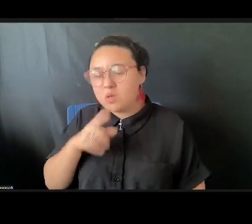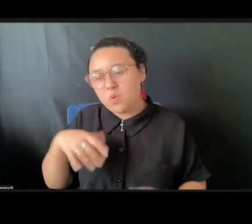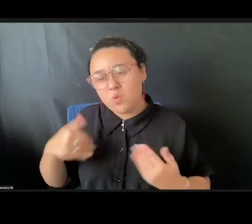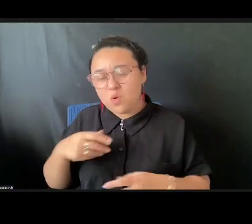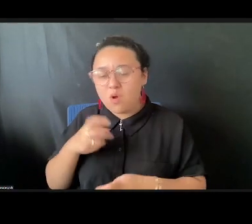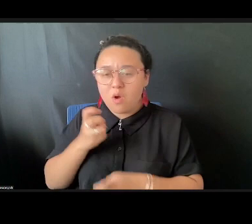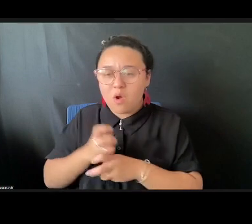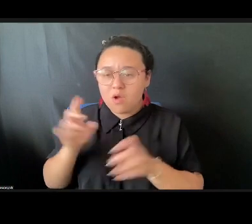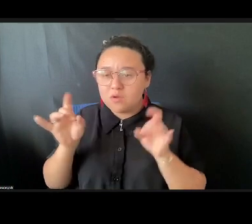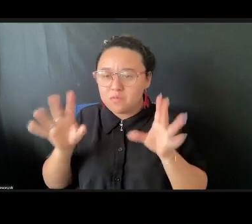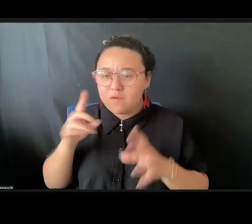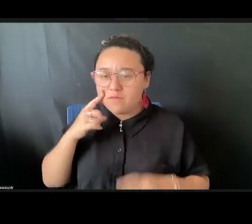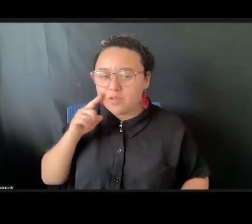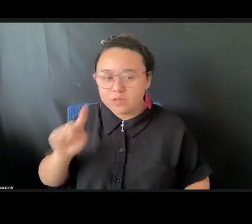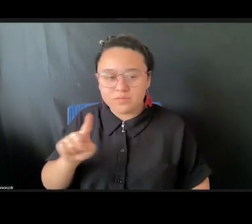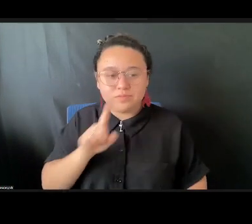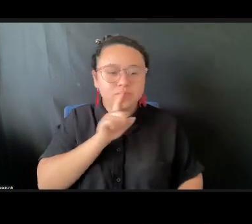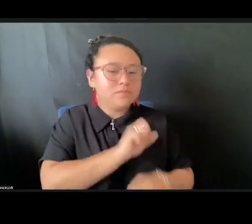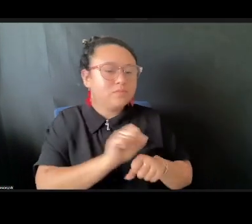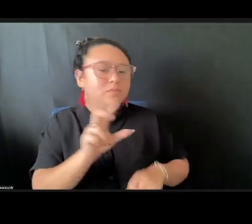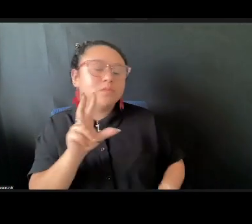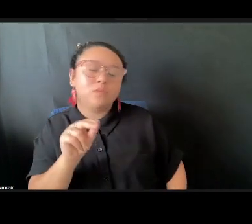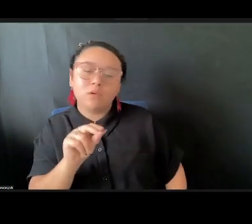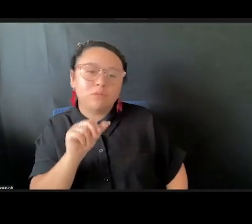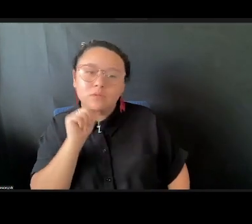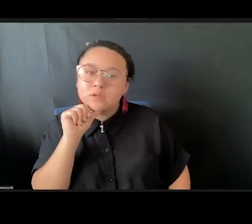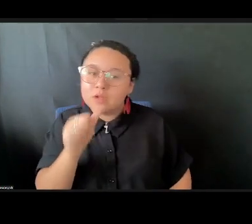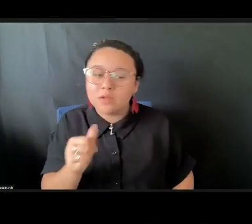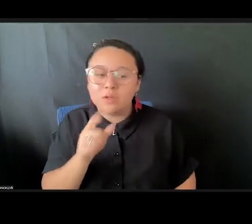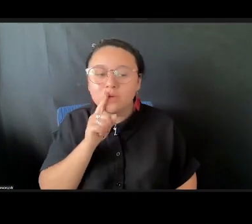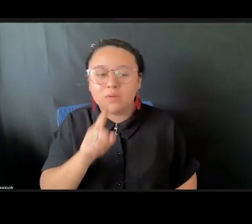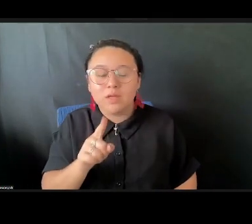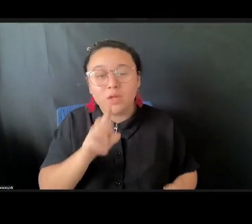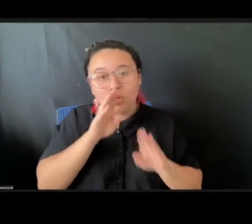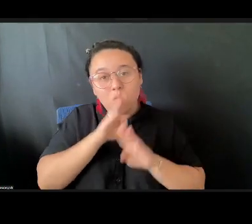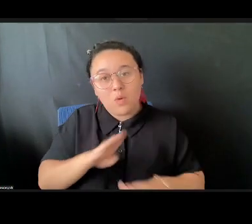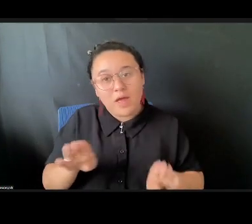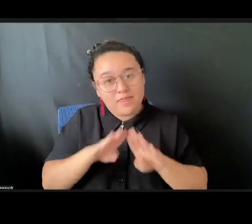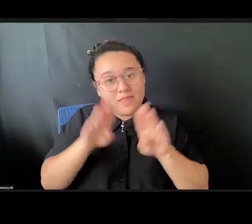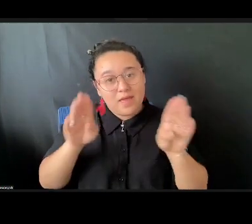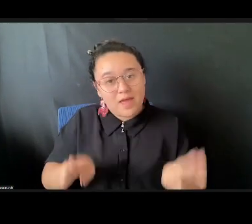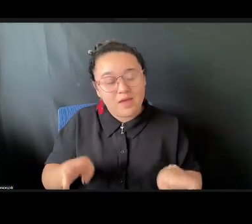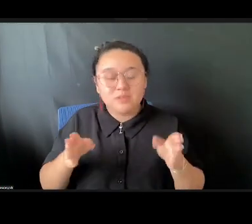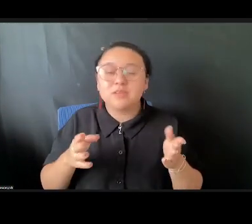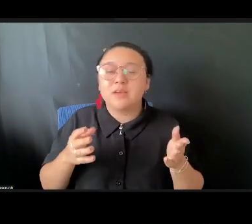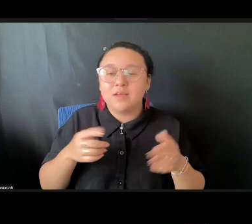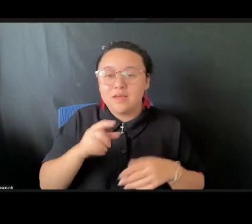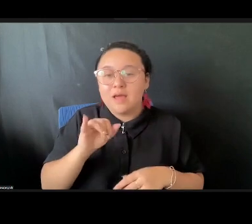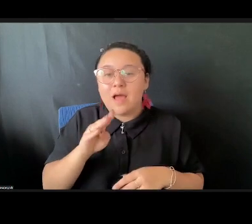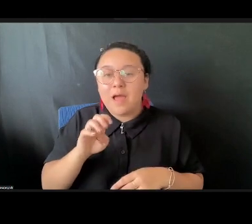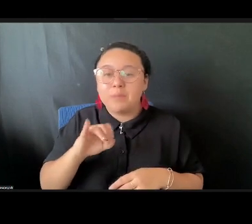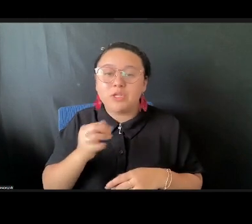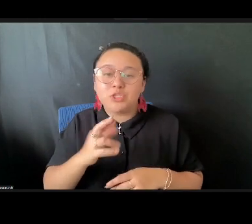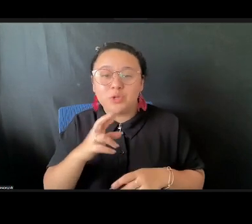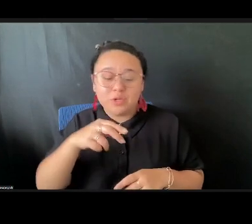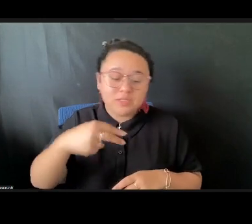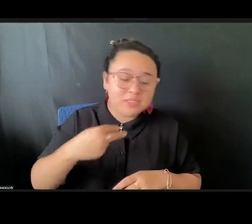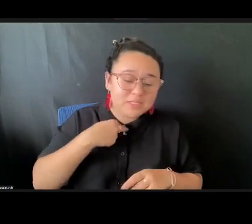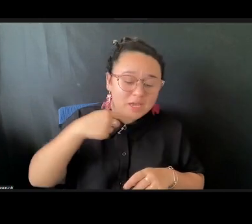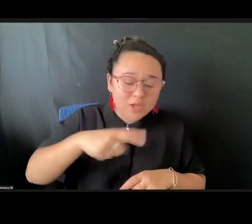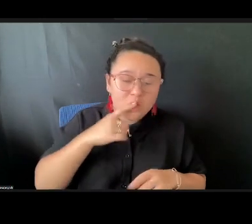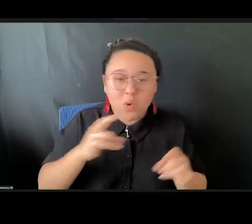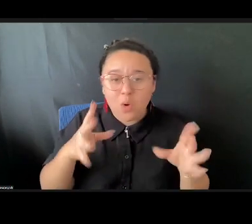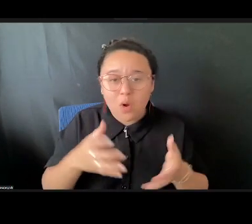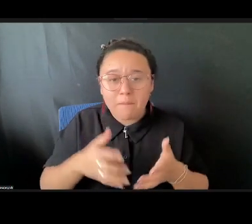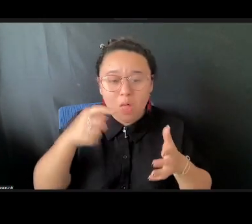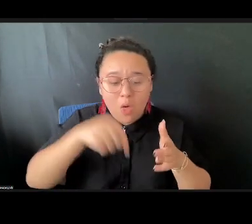for you. Actually, no. It's really quiet around the house since Jaime Jr. got trapped in this horrible home. My name